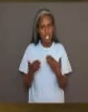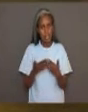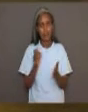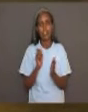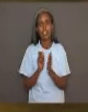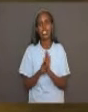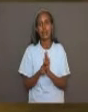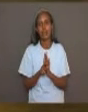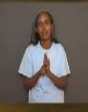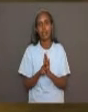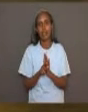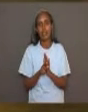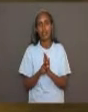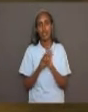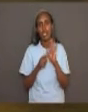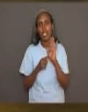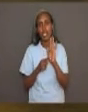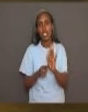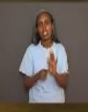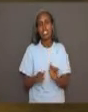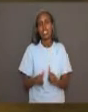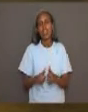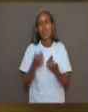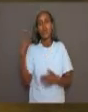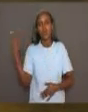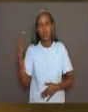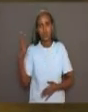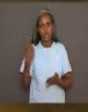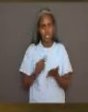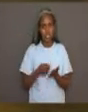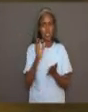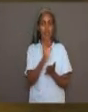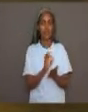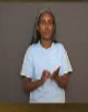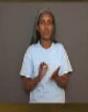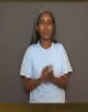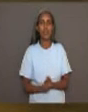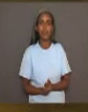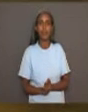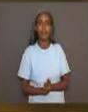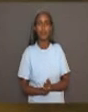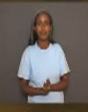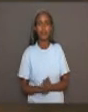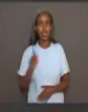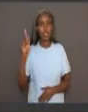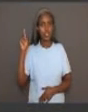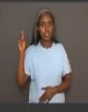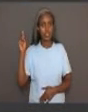Let us try a simple example to illustrate how to use this formula.